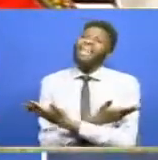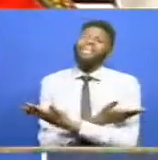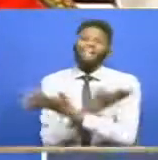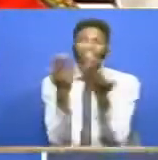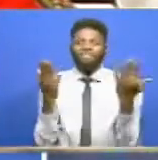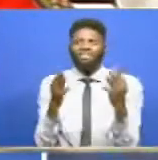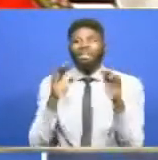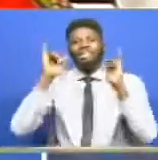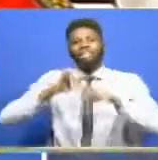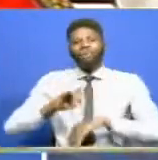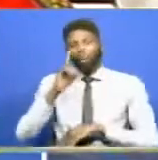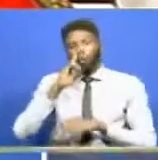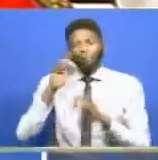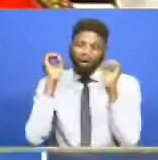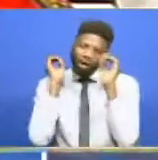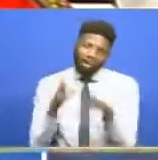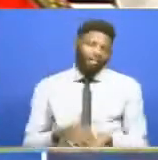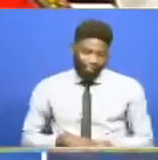at home.